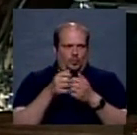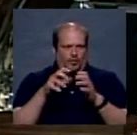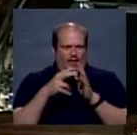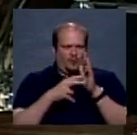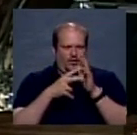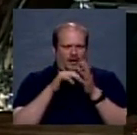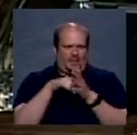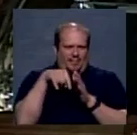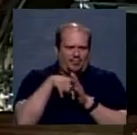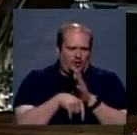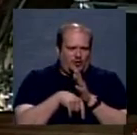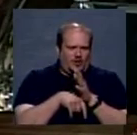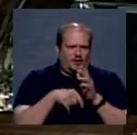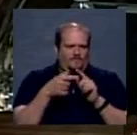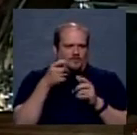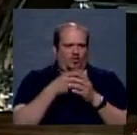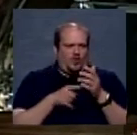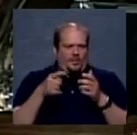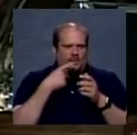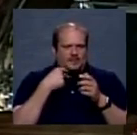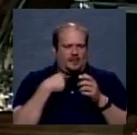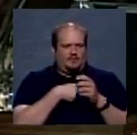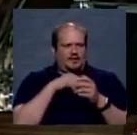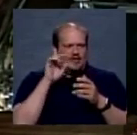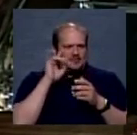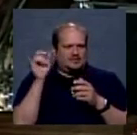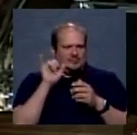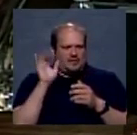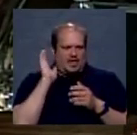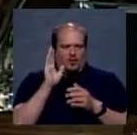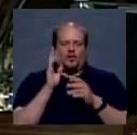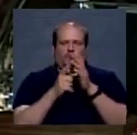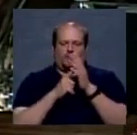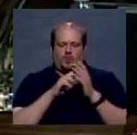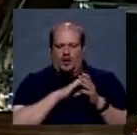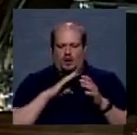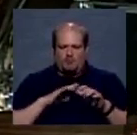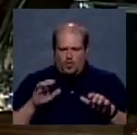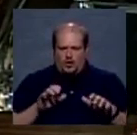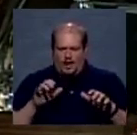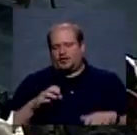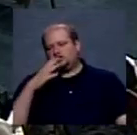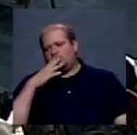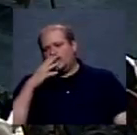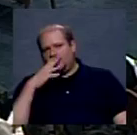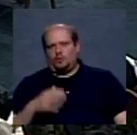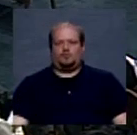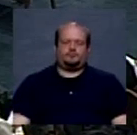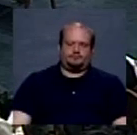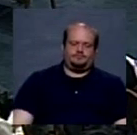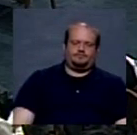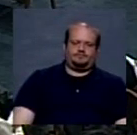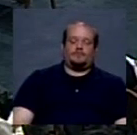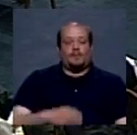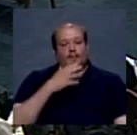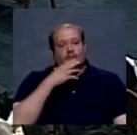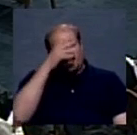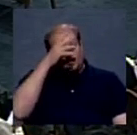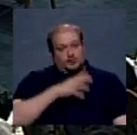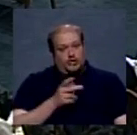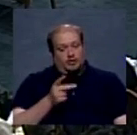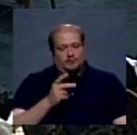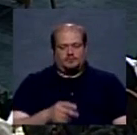it thoroughly, from what they've presented, it sounds like it does require board action. Okay, thank you. Thank you, gentlemen.